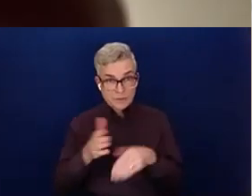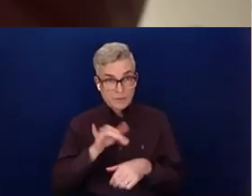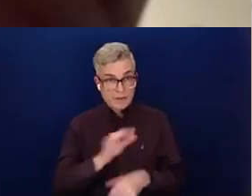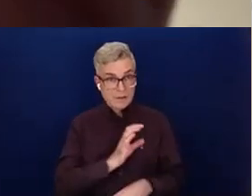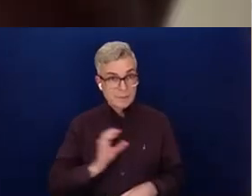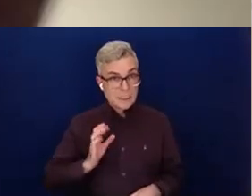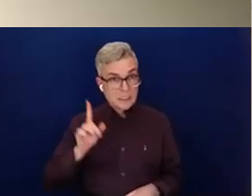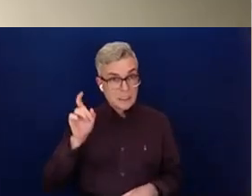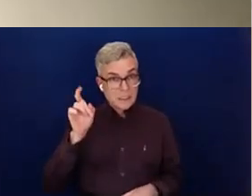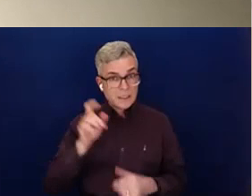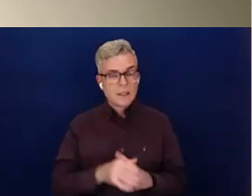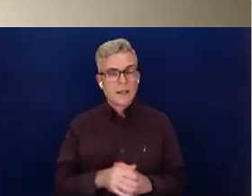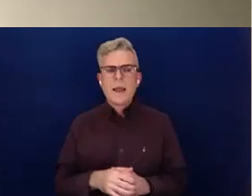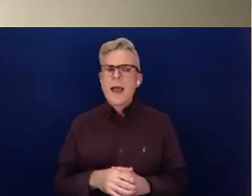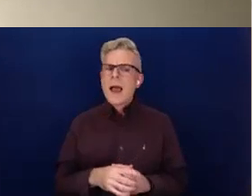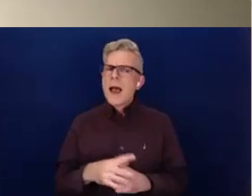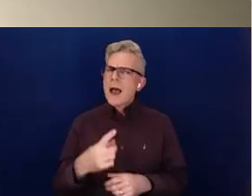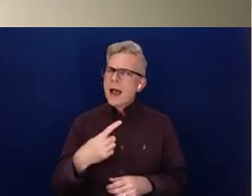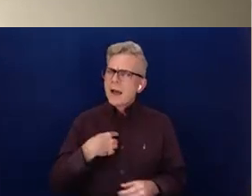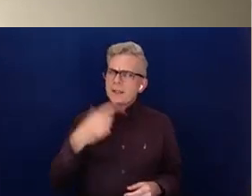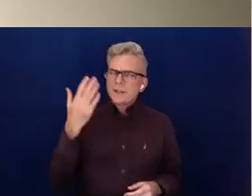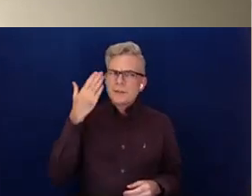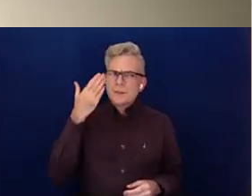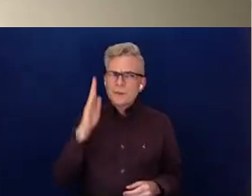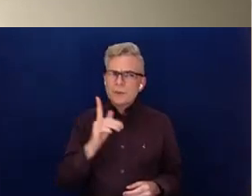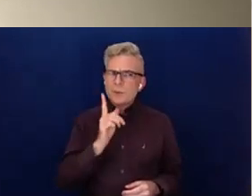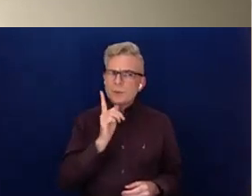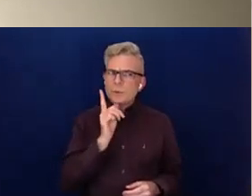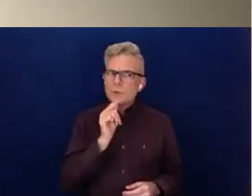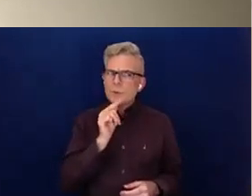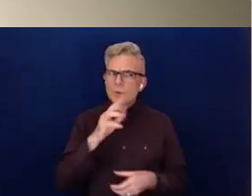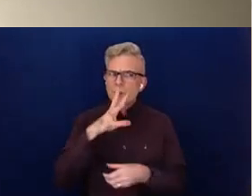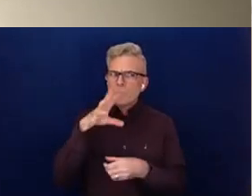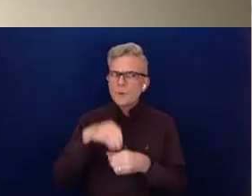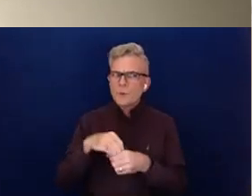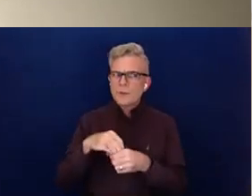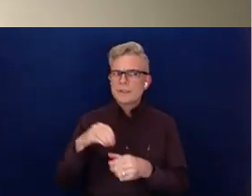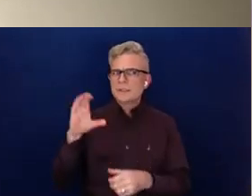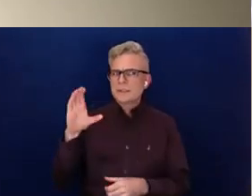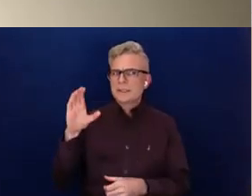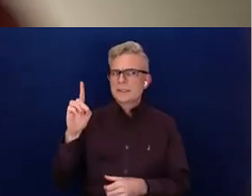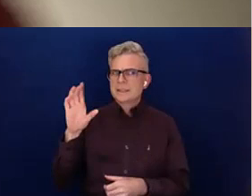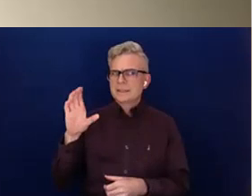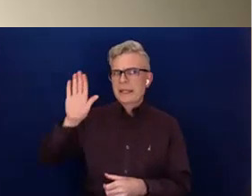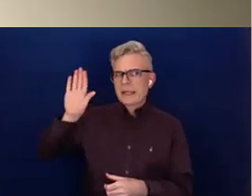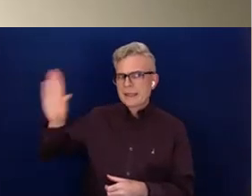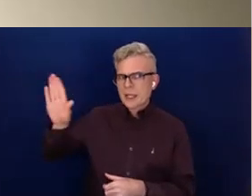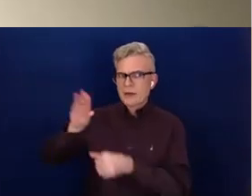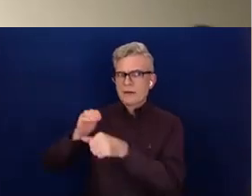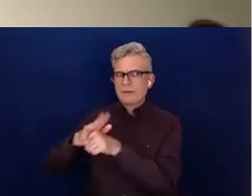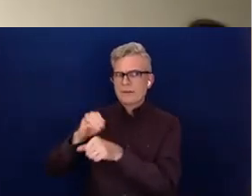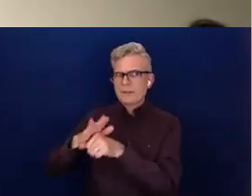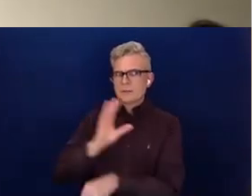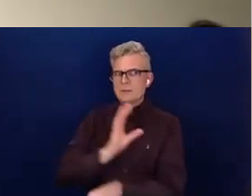I do not know who the participants are in the CDC's advisory committee. So